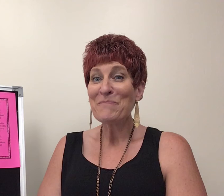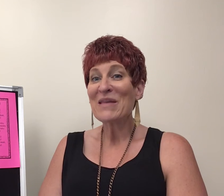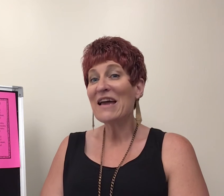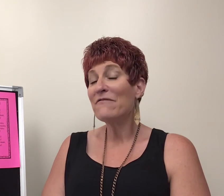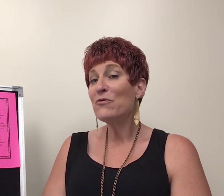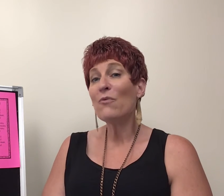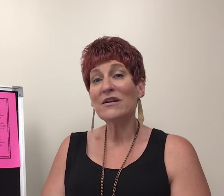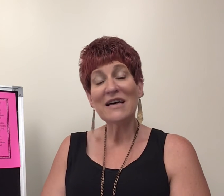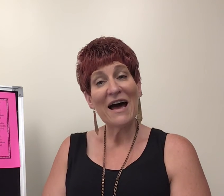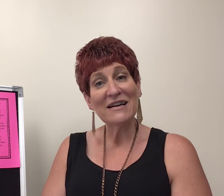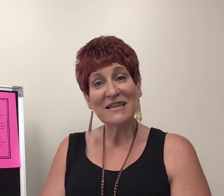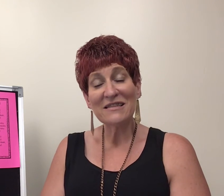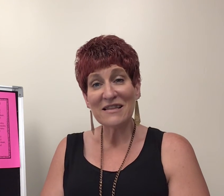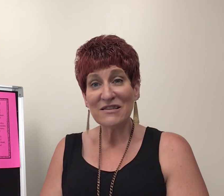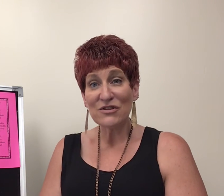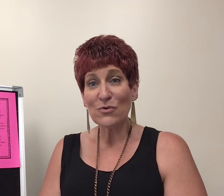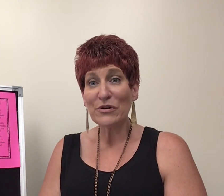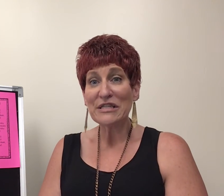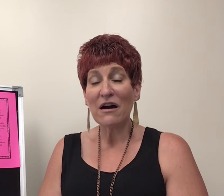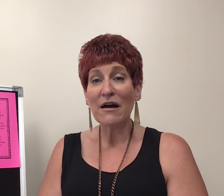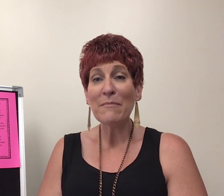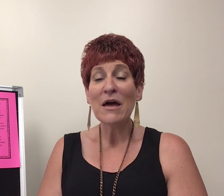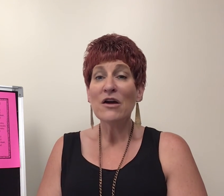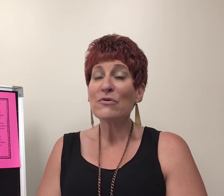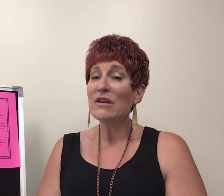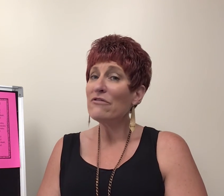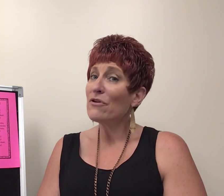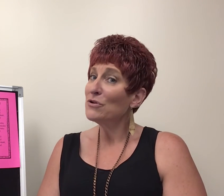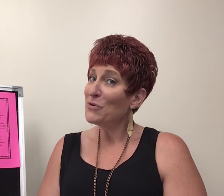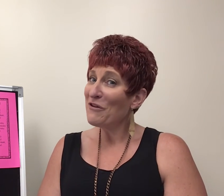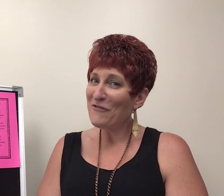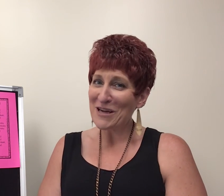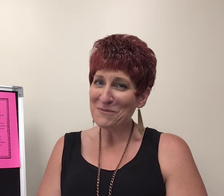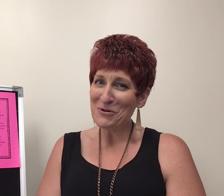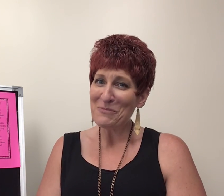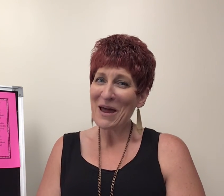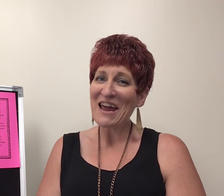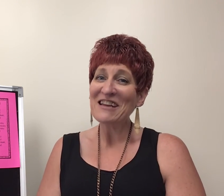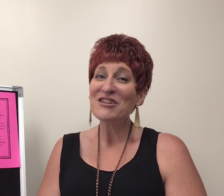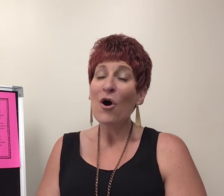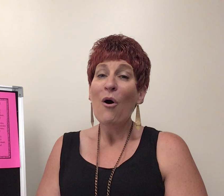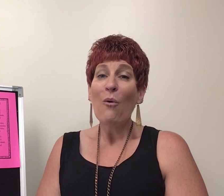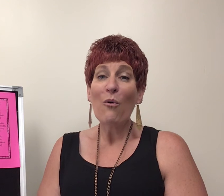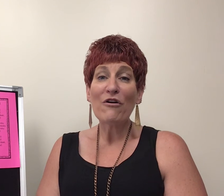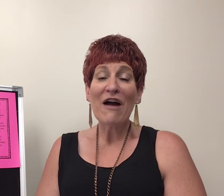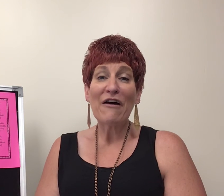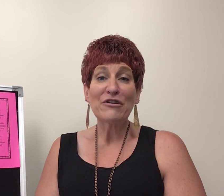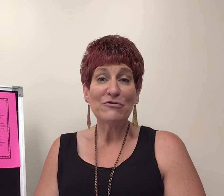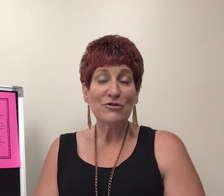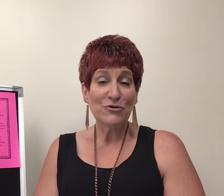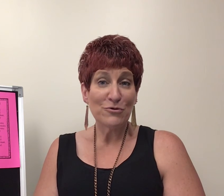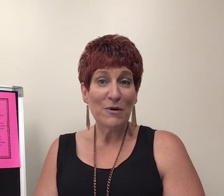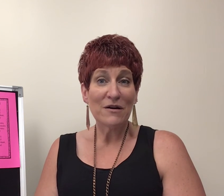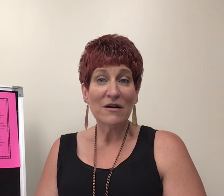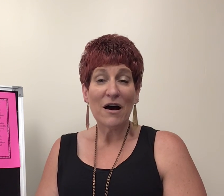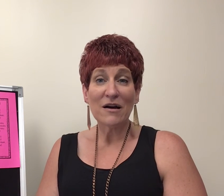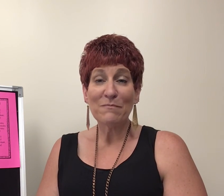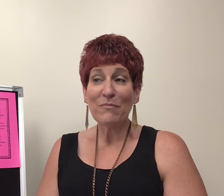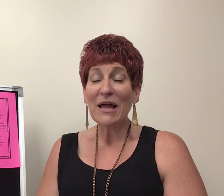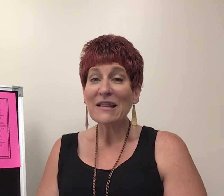Lewisburg. And if you want to access this story time, you can either go to our Facebook page or our